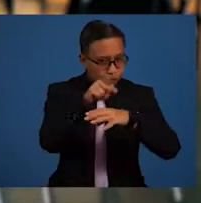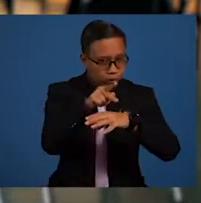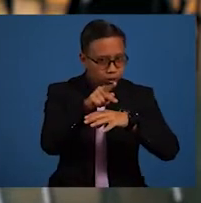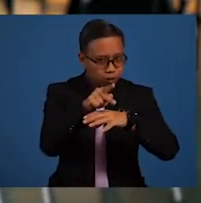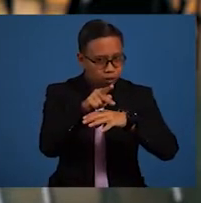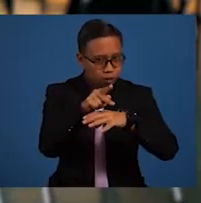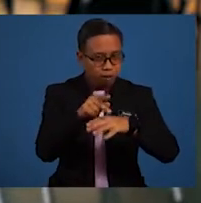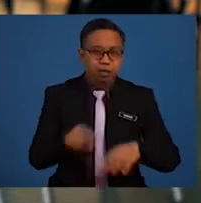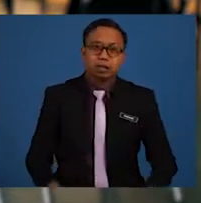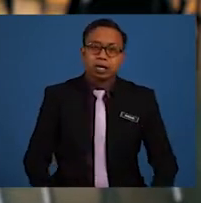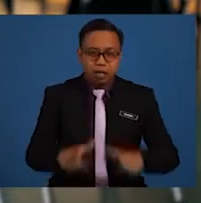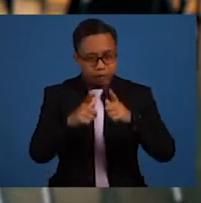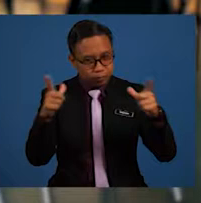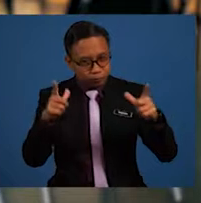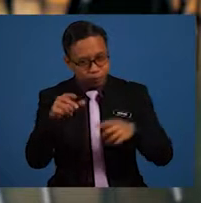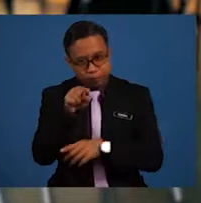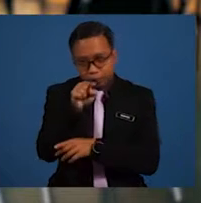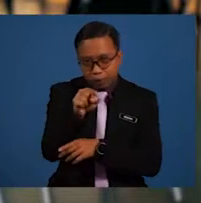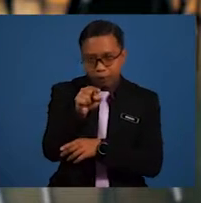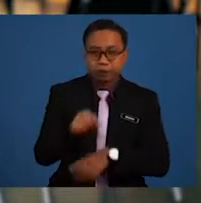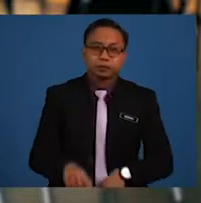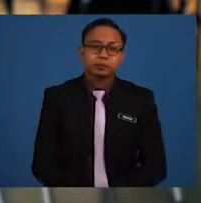punctuated at different points.